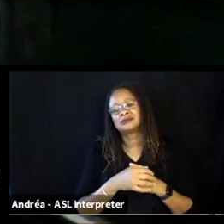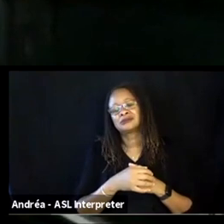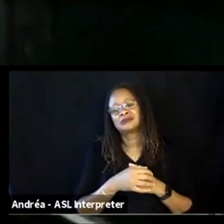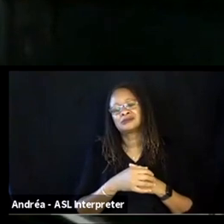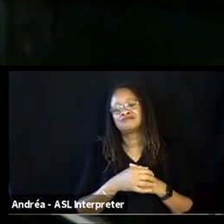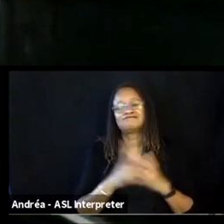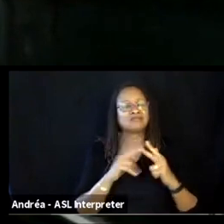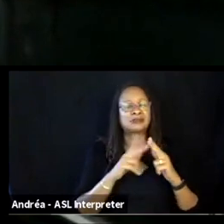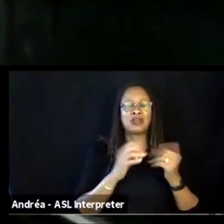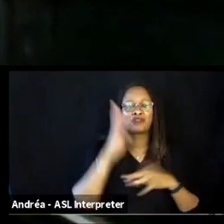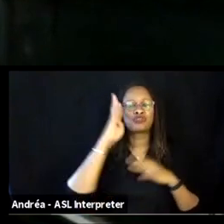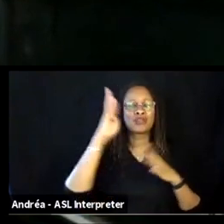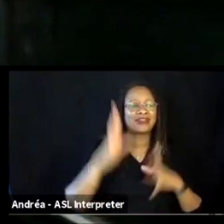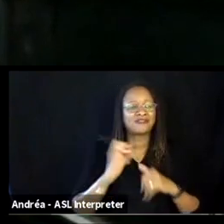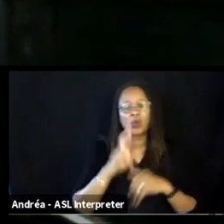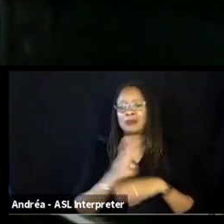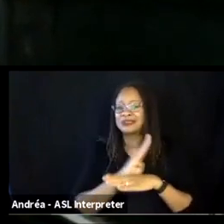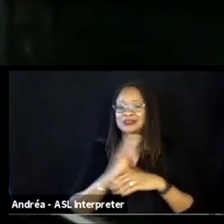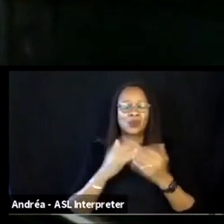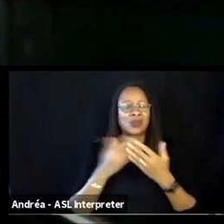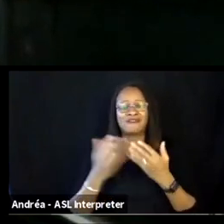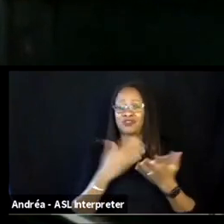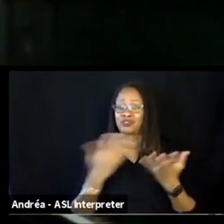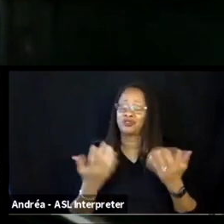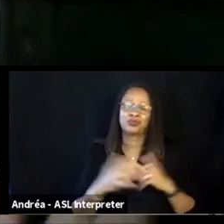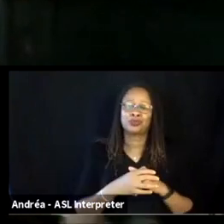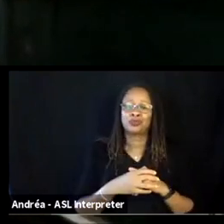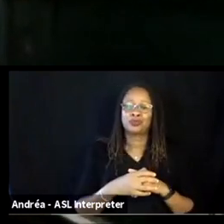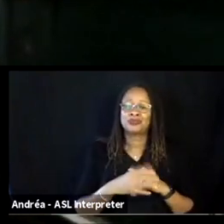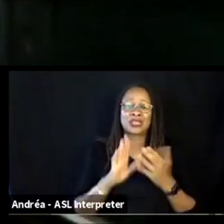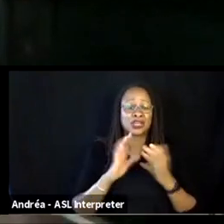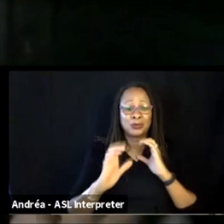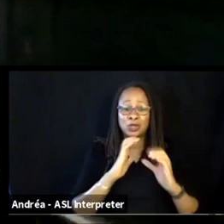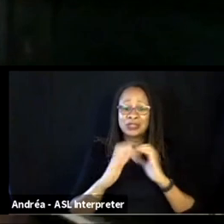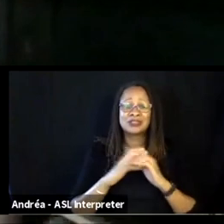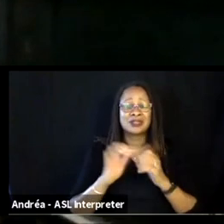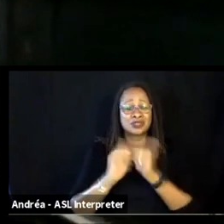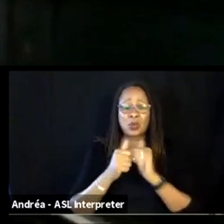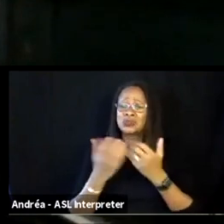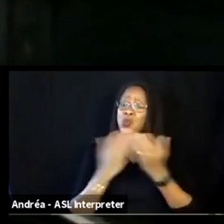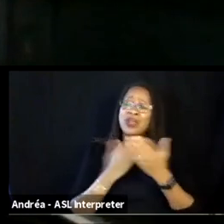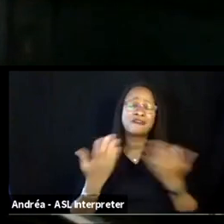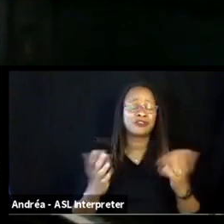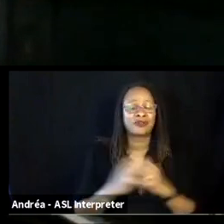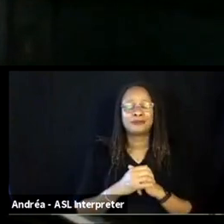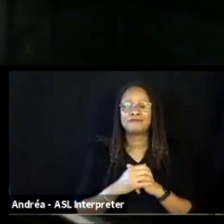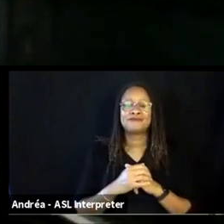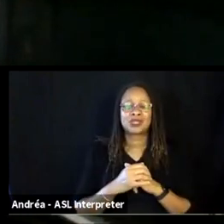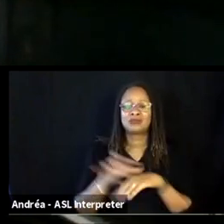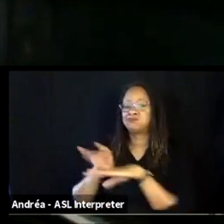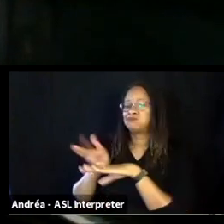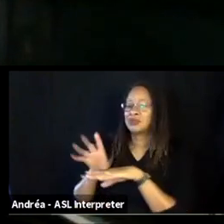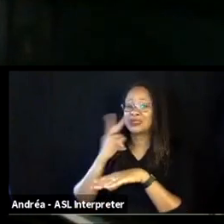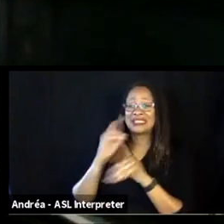whether that's creative, whether that's, you know, within communications, sports, whatever it might be, we like see the